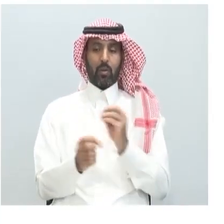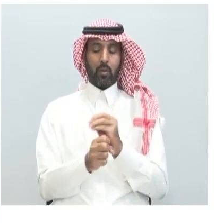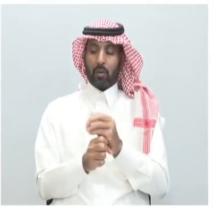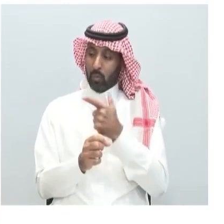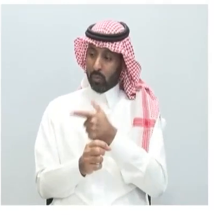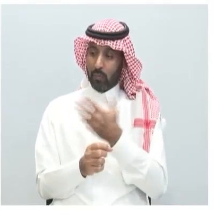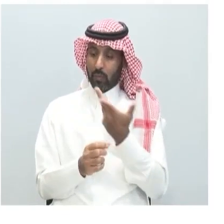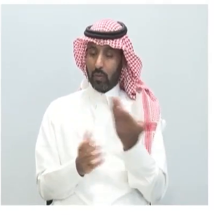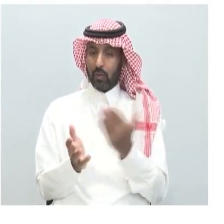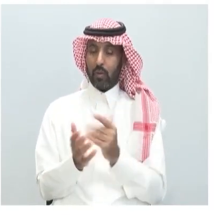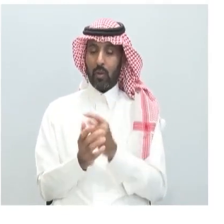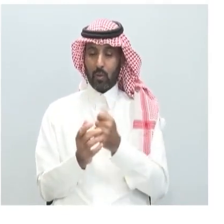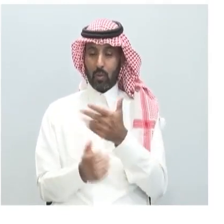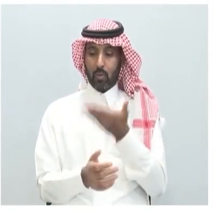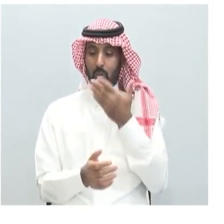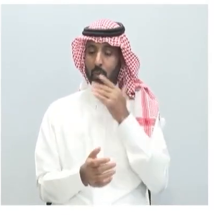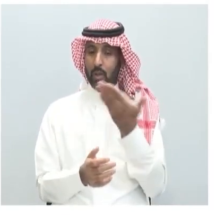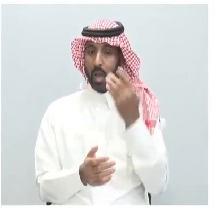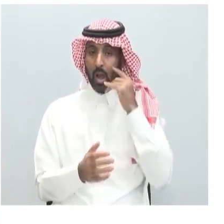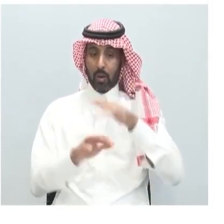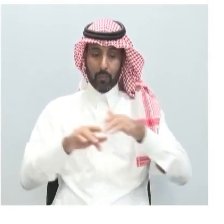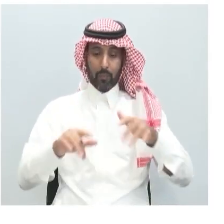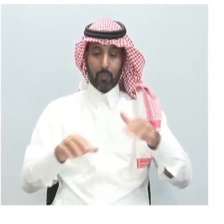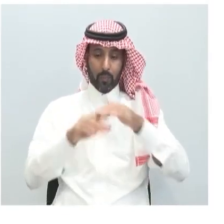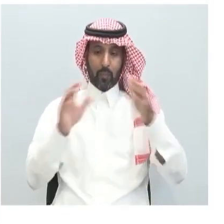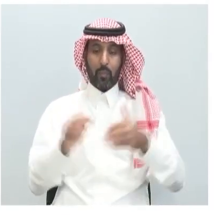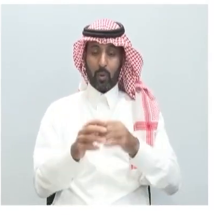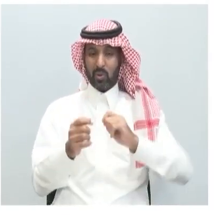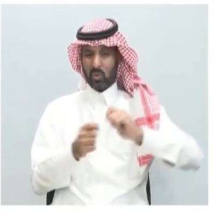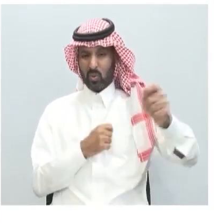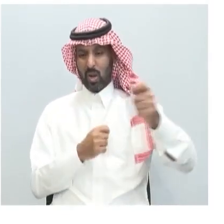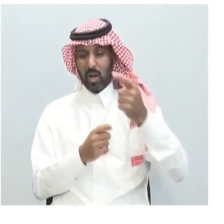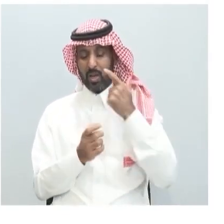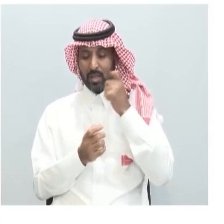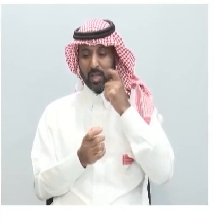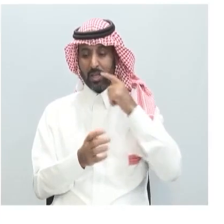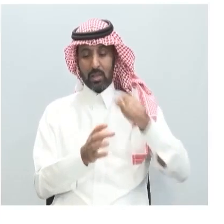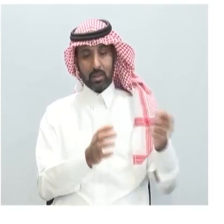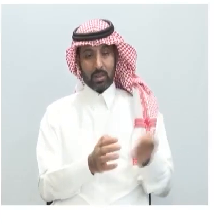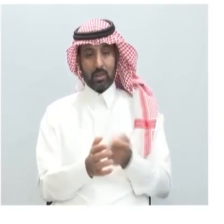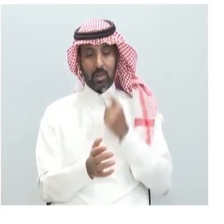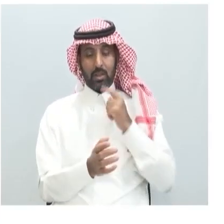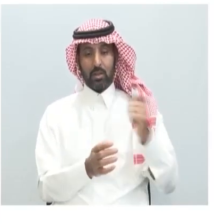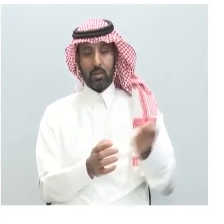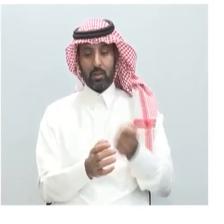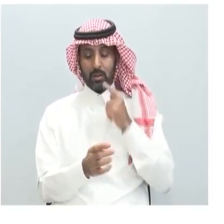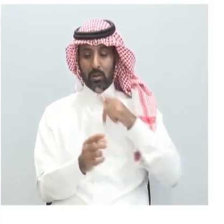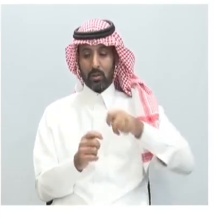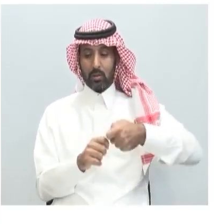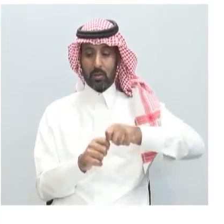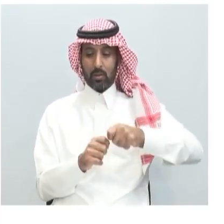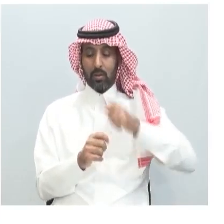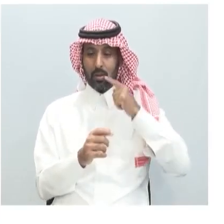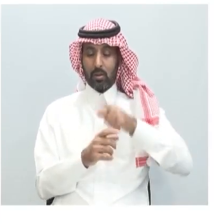describing, of course. An expensive new computer, a long yellow pencil. Long shape,